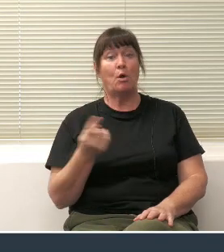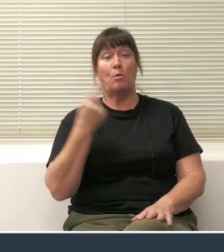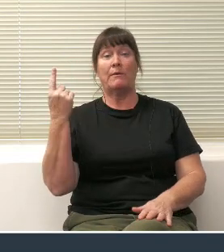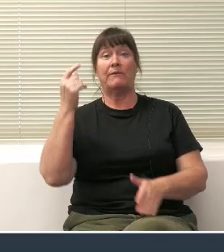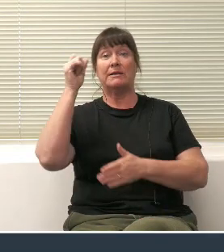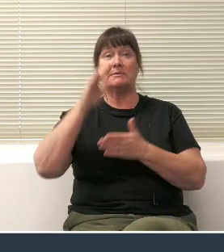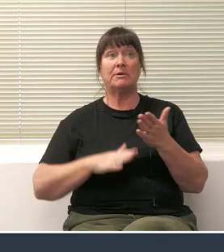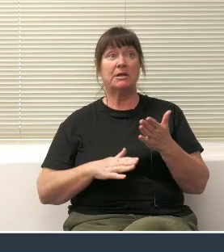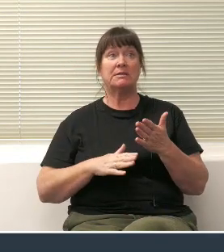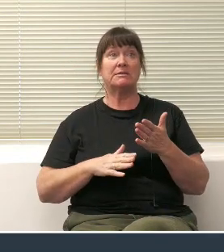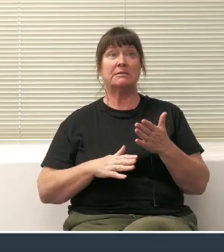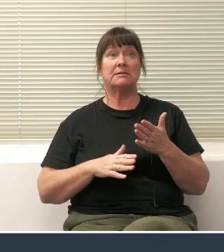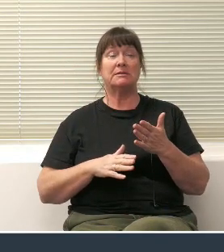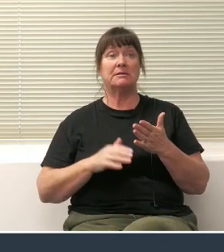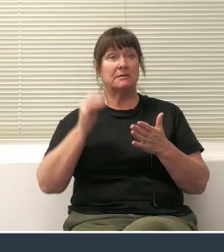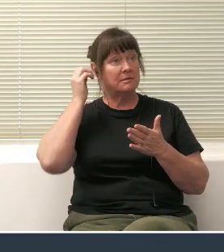an